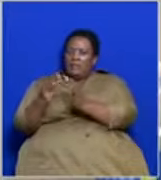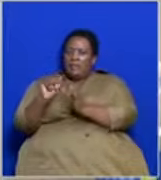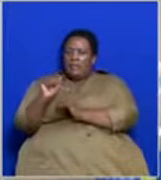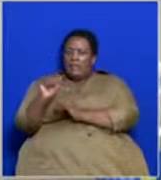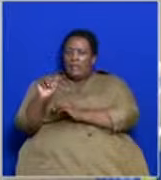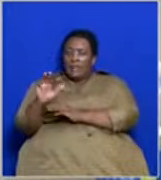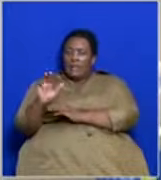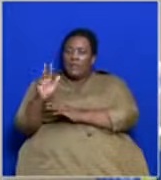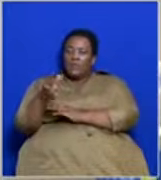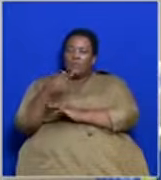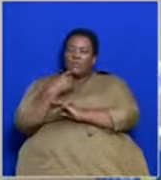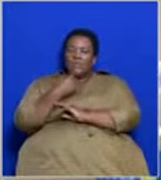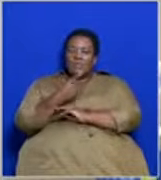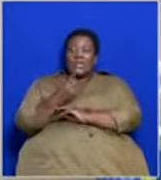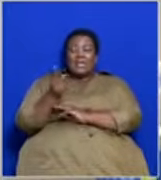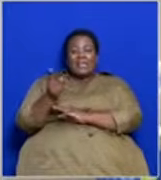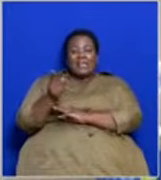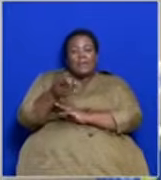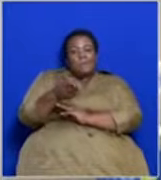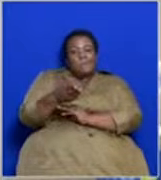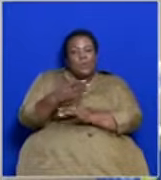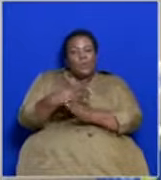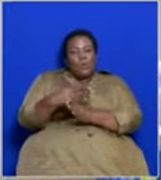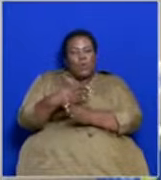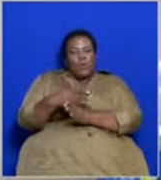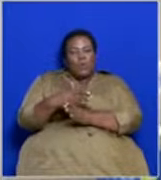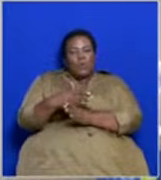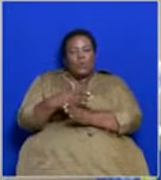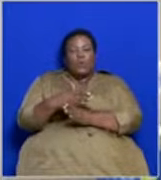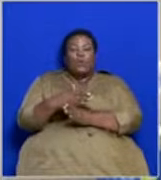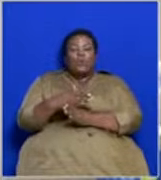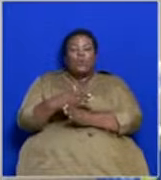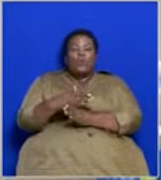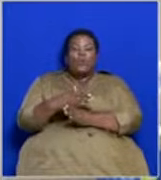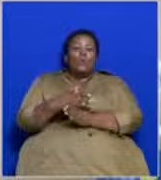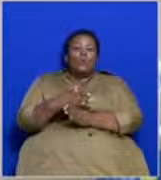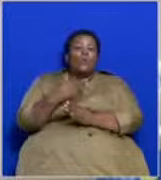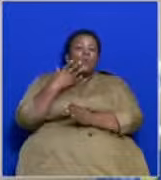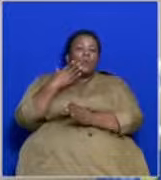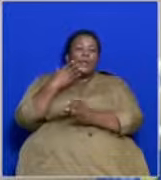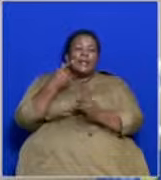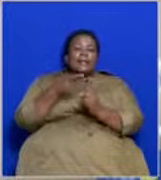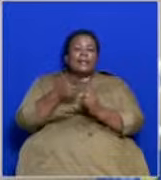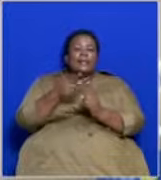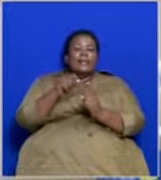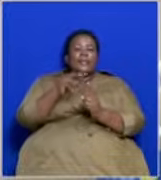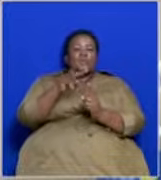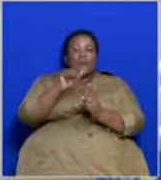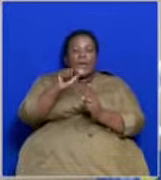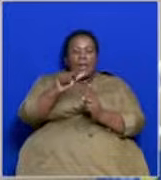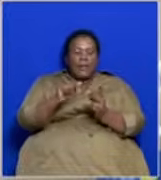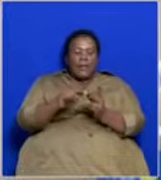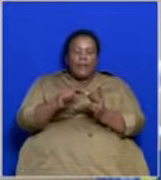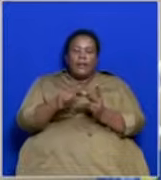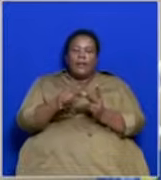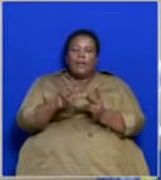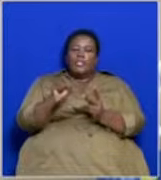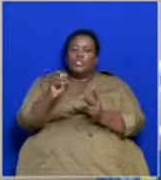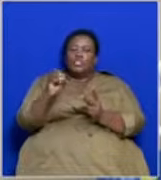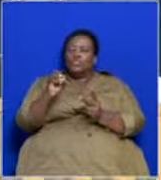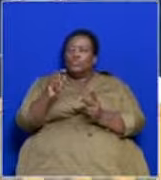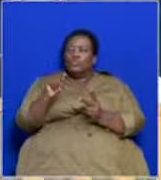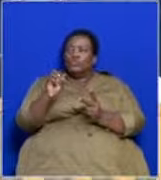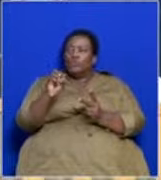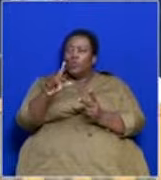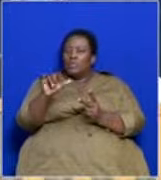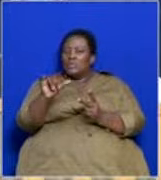when he, Constable Stolz, and Constable Twala visited the supermarket. Inside, they found one Indian and one